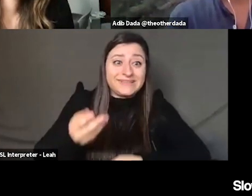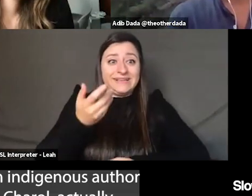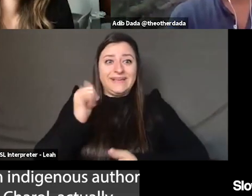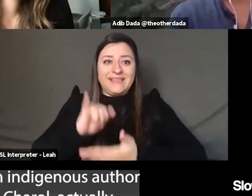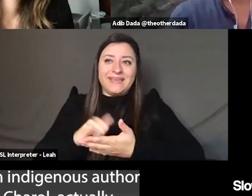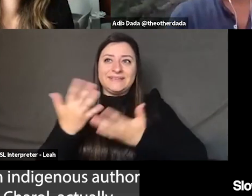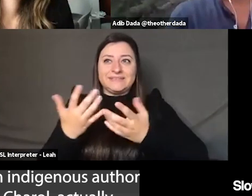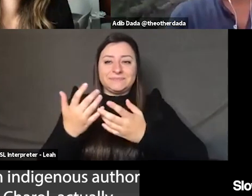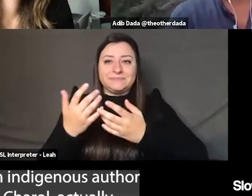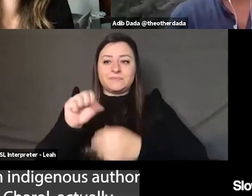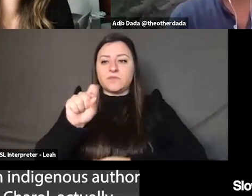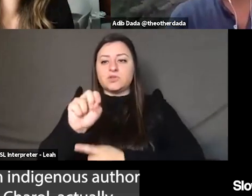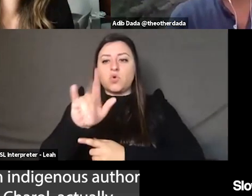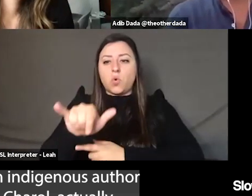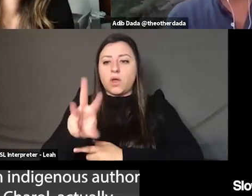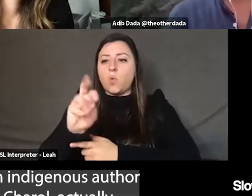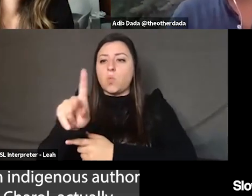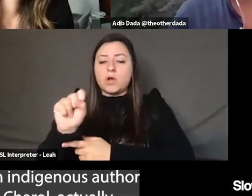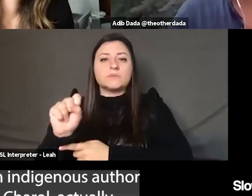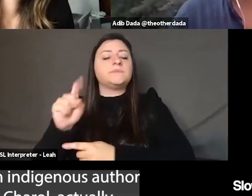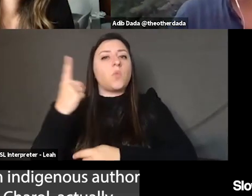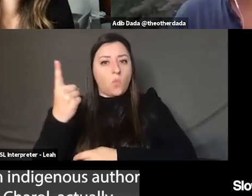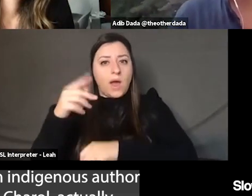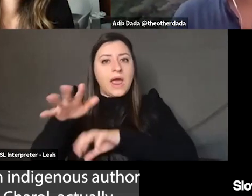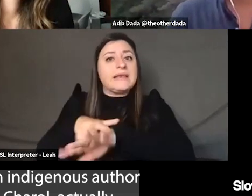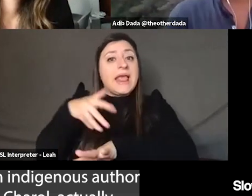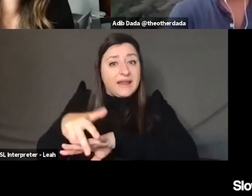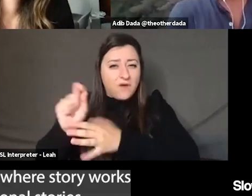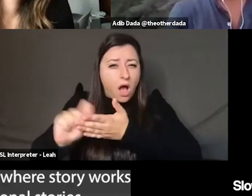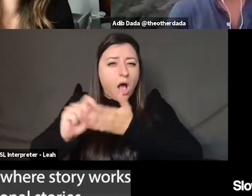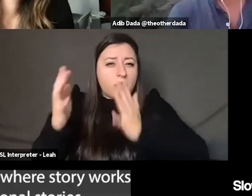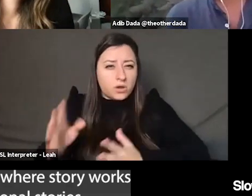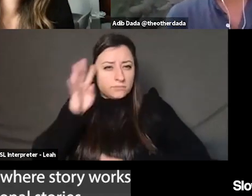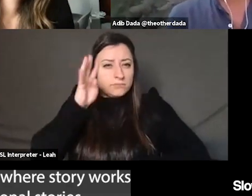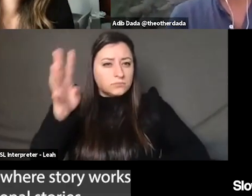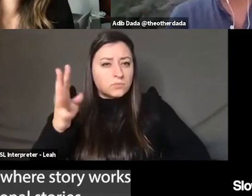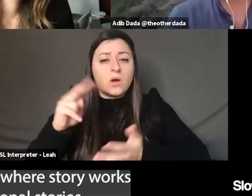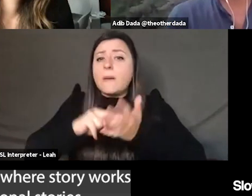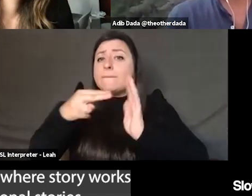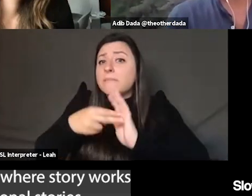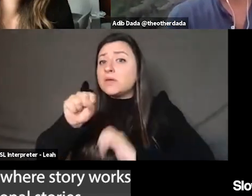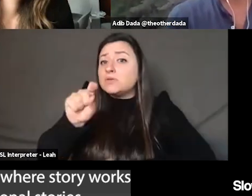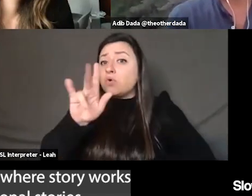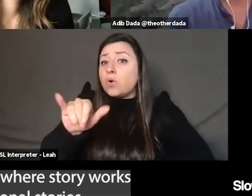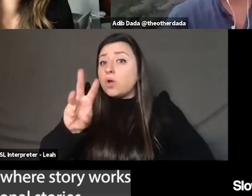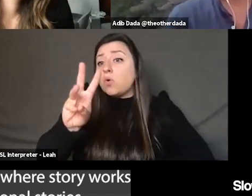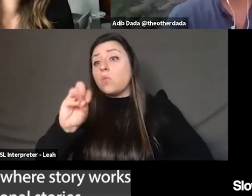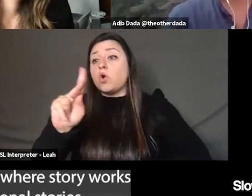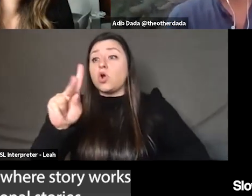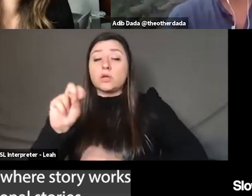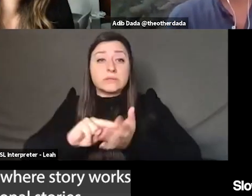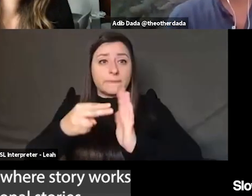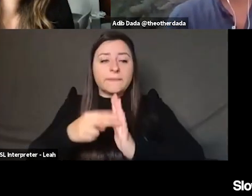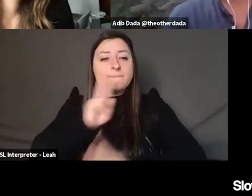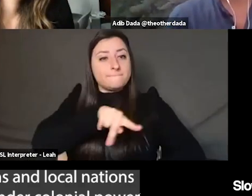term that was coined by an indigenous author that I shared with Charles actually. And what are story works? Story works are